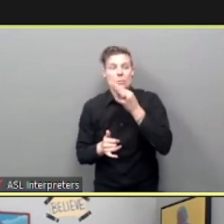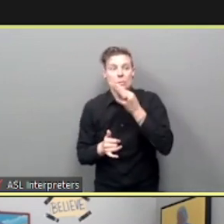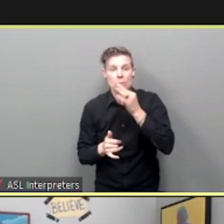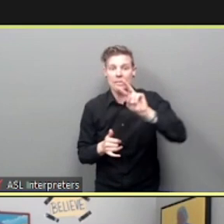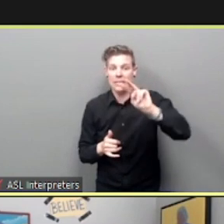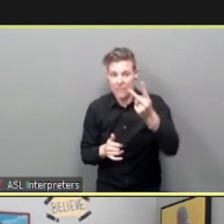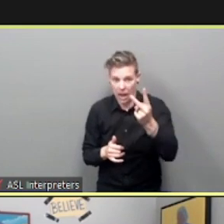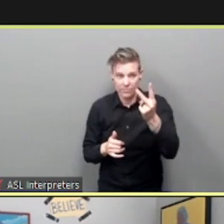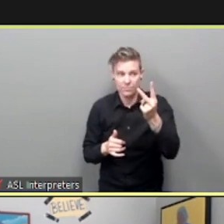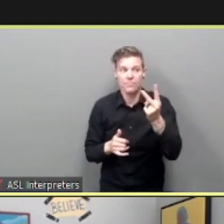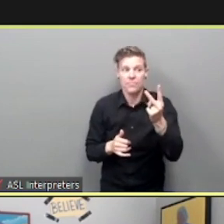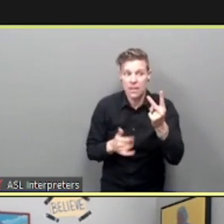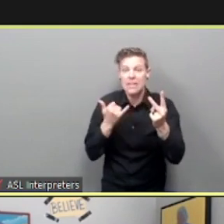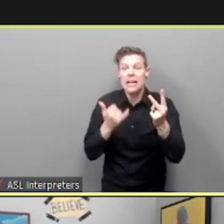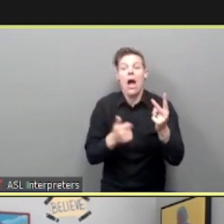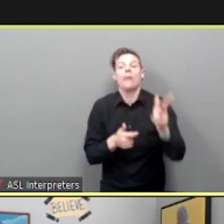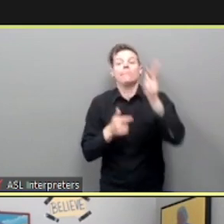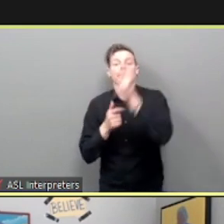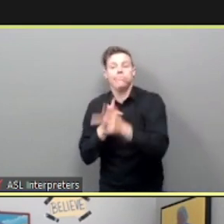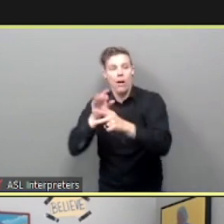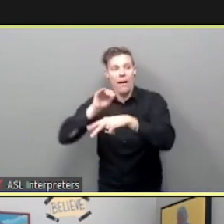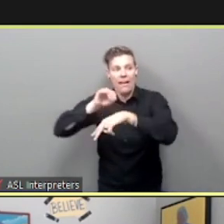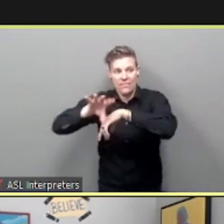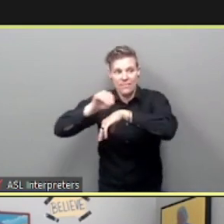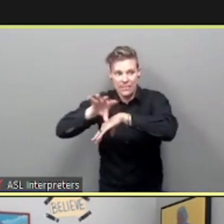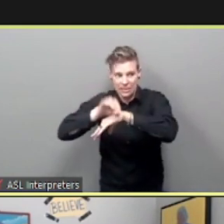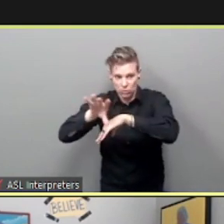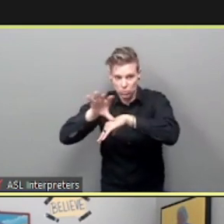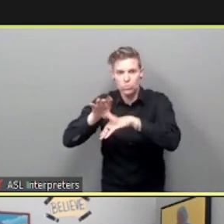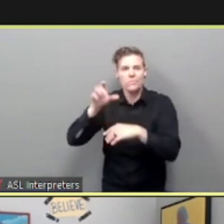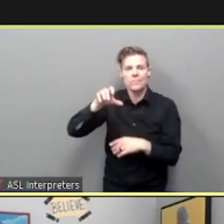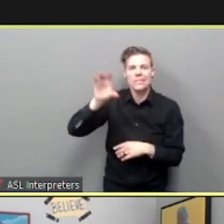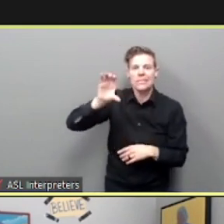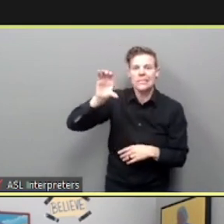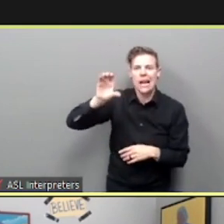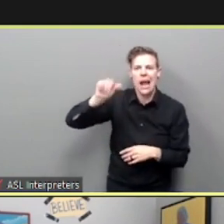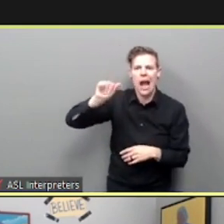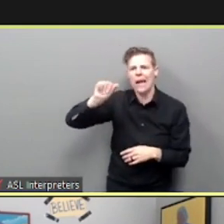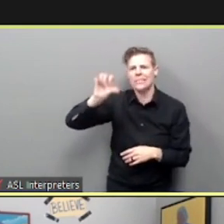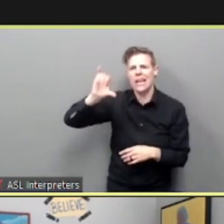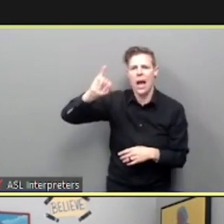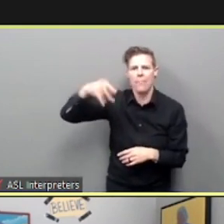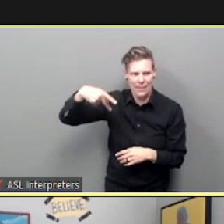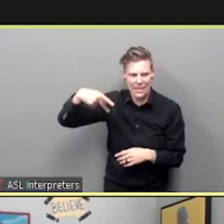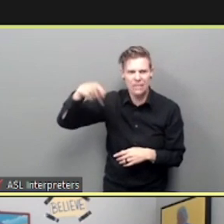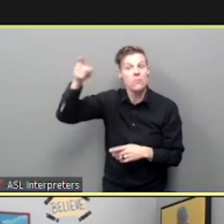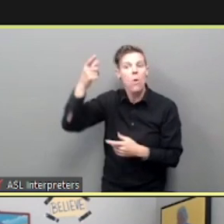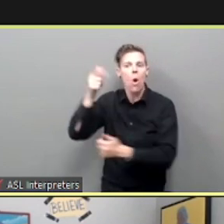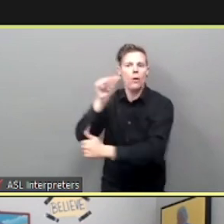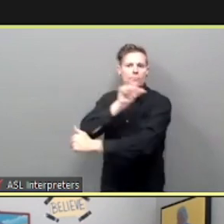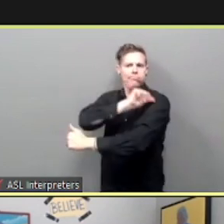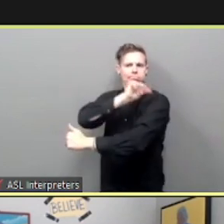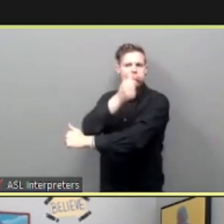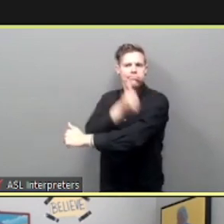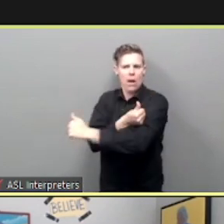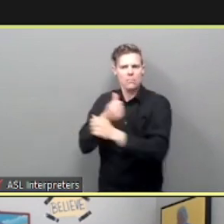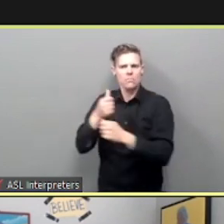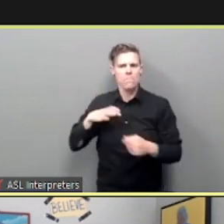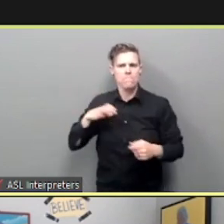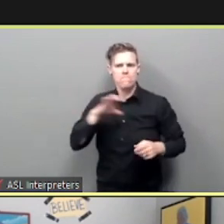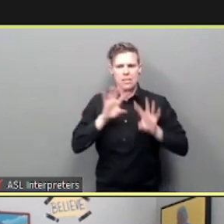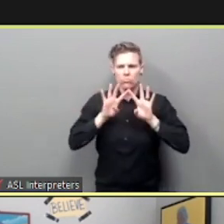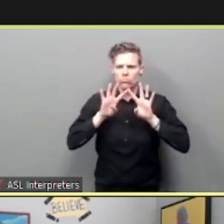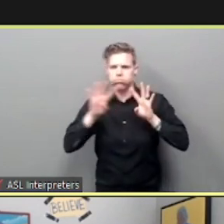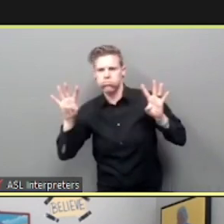Advisory Committee on Immunization Practices called ACIP. And then after that, CDC will give the final